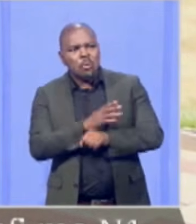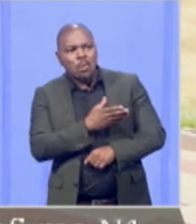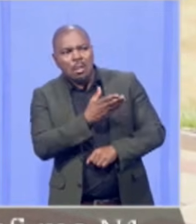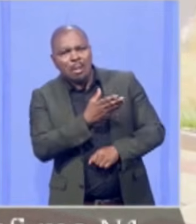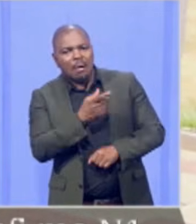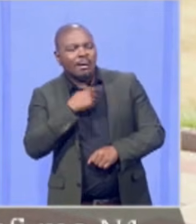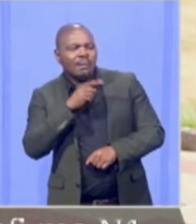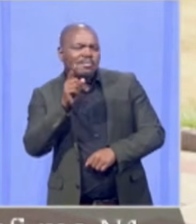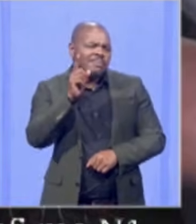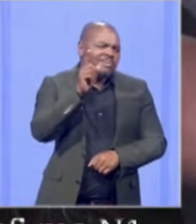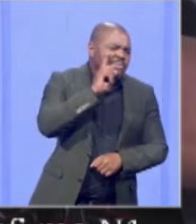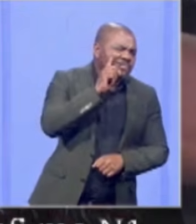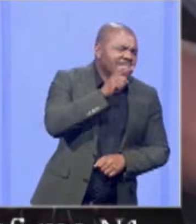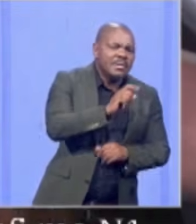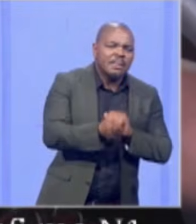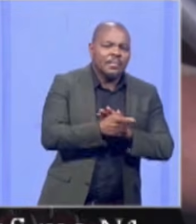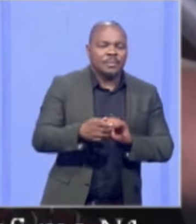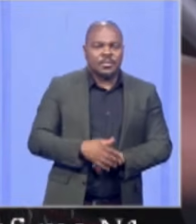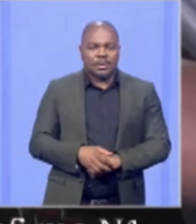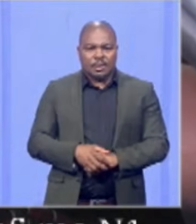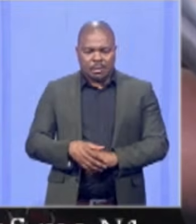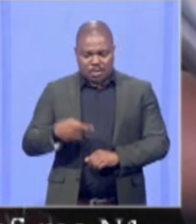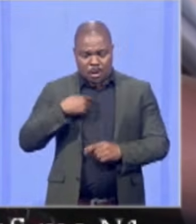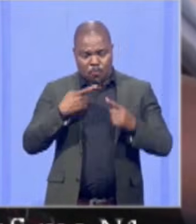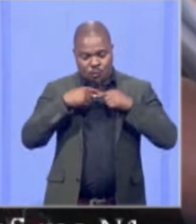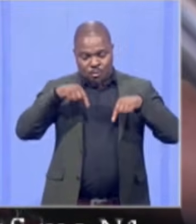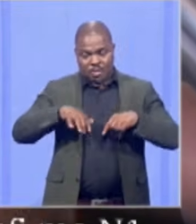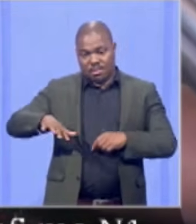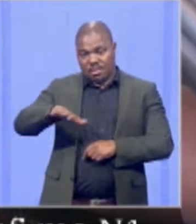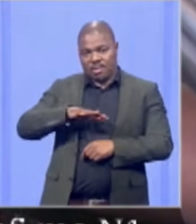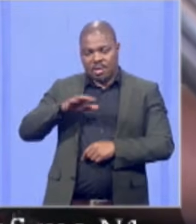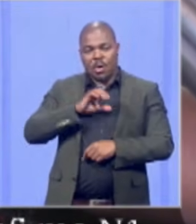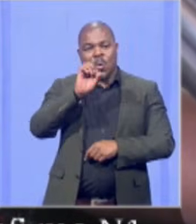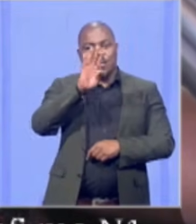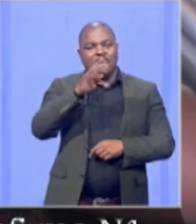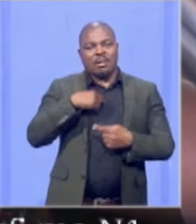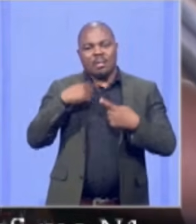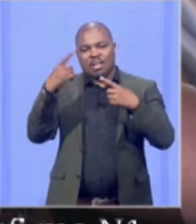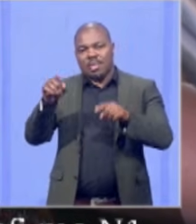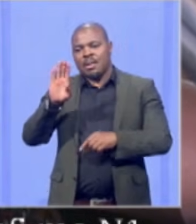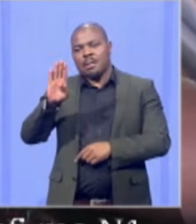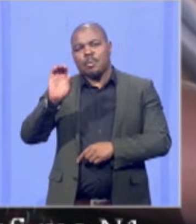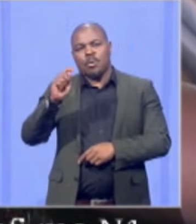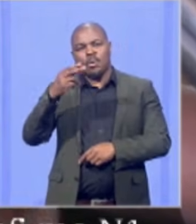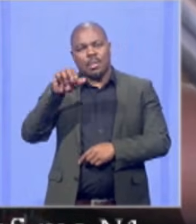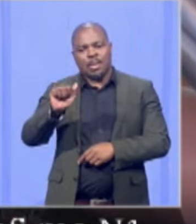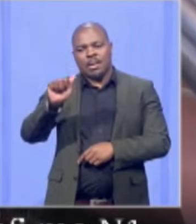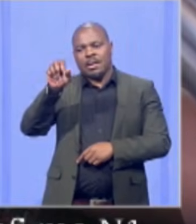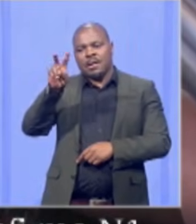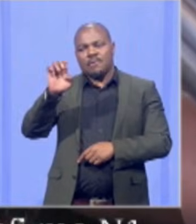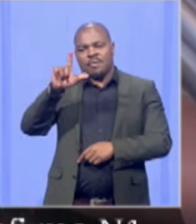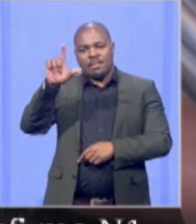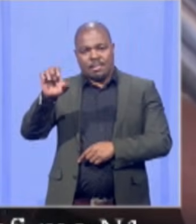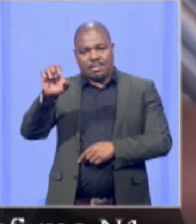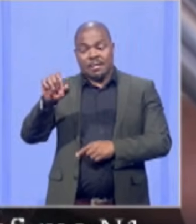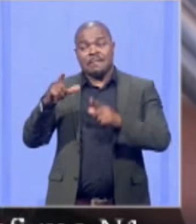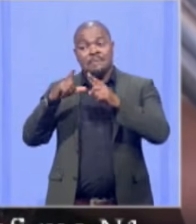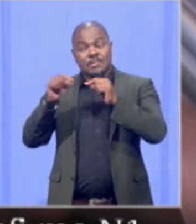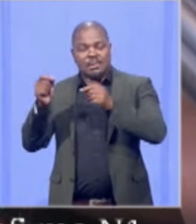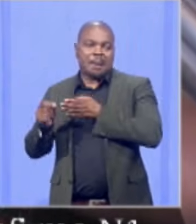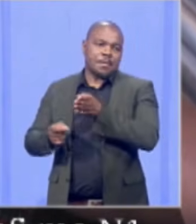go go lo bona go checka re tswa ona mona Bloemfontein re sa ya ka mane ka Bothaville. And then on Arutua